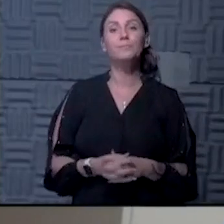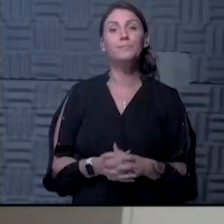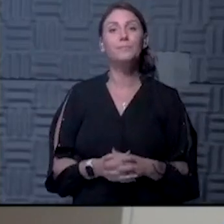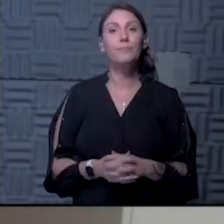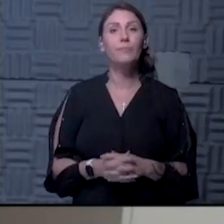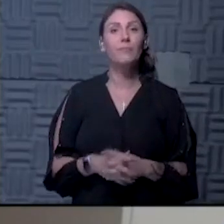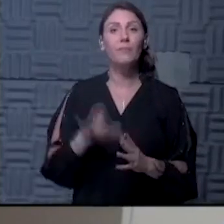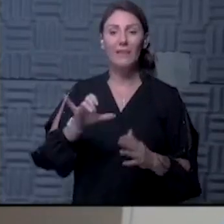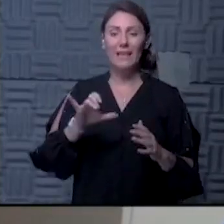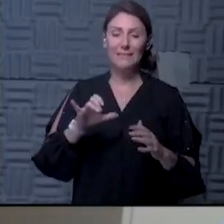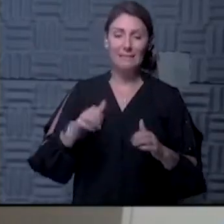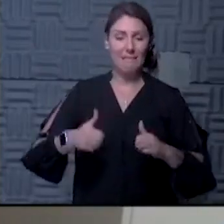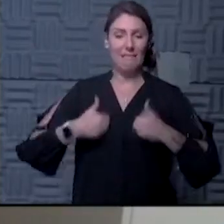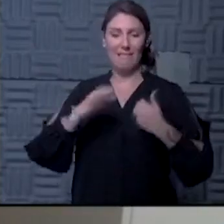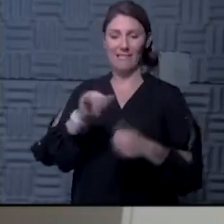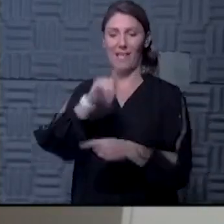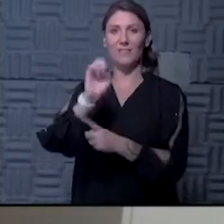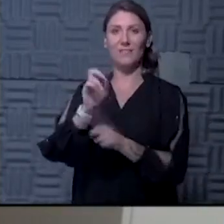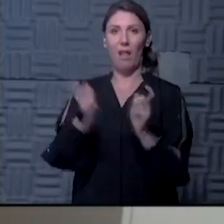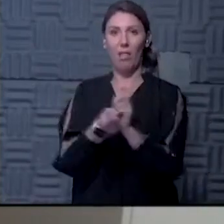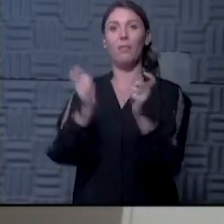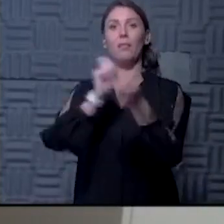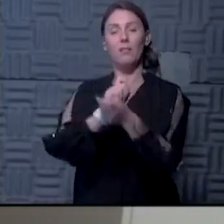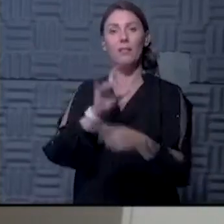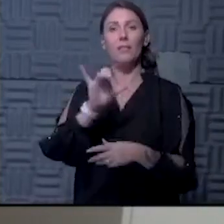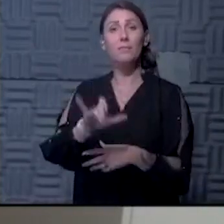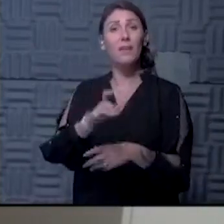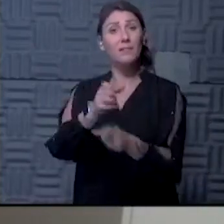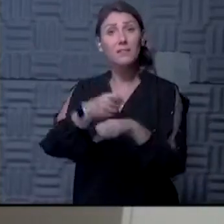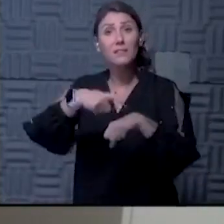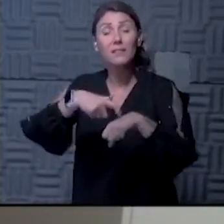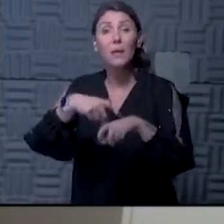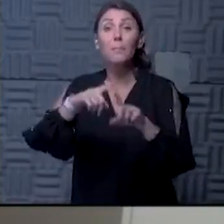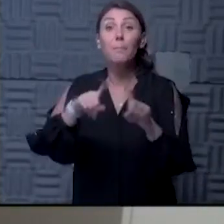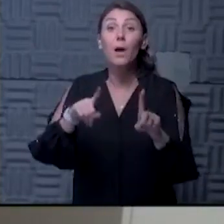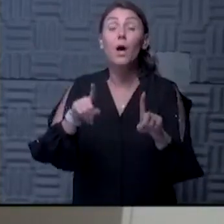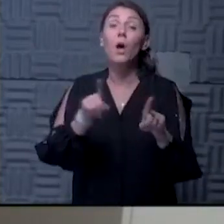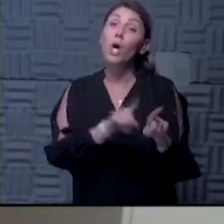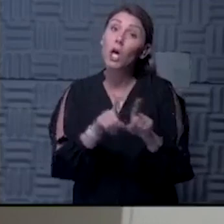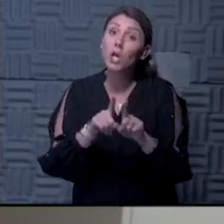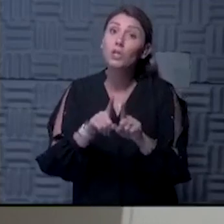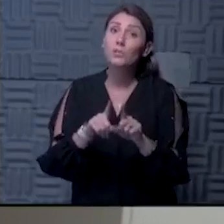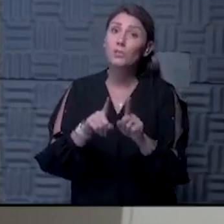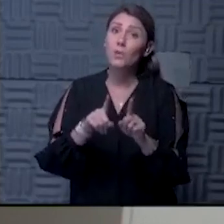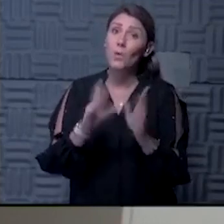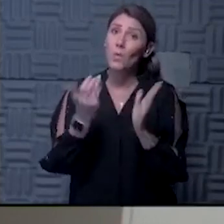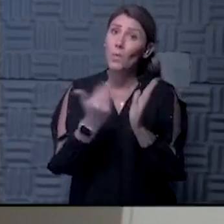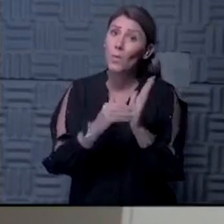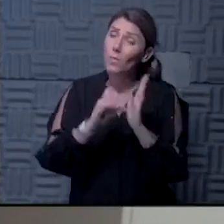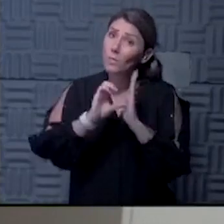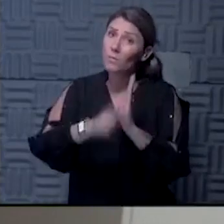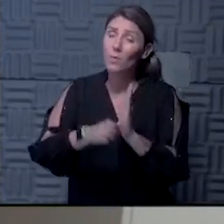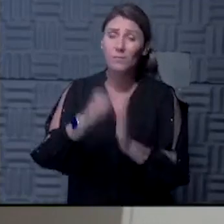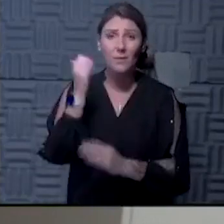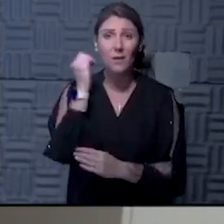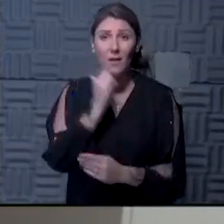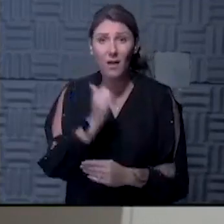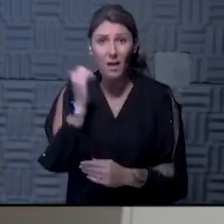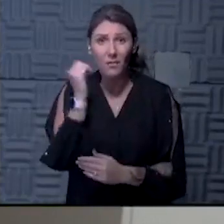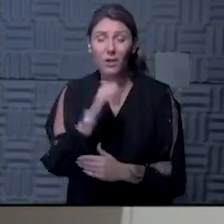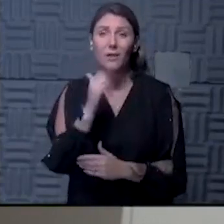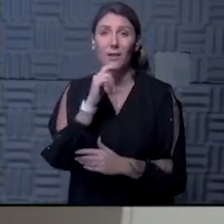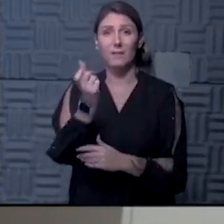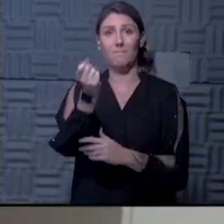It's a lifestyle modification, and those take time, but it also takes reinforcement each and every day to get